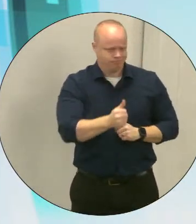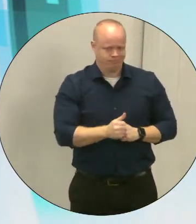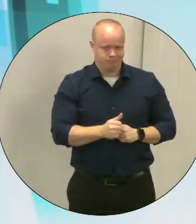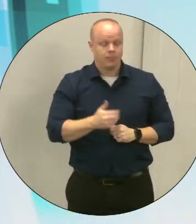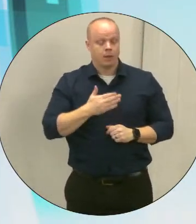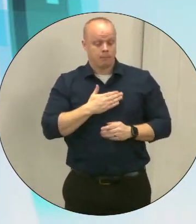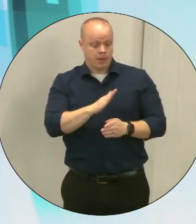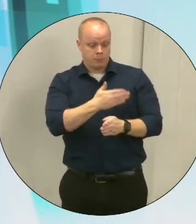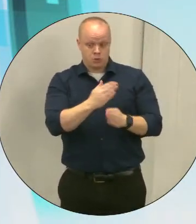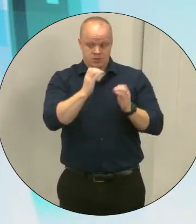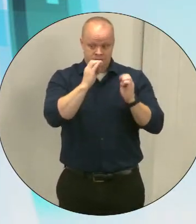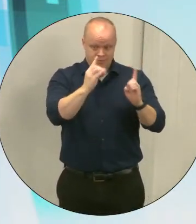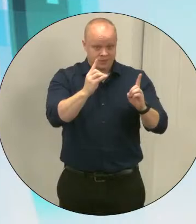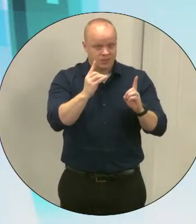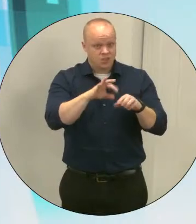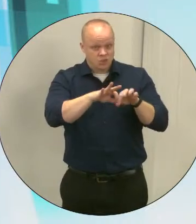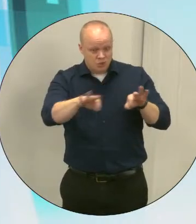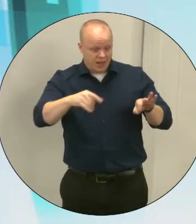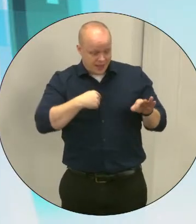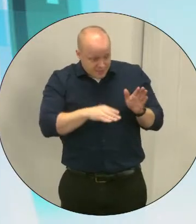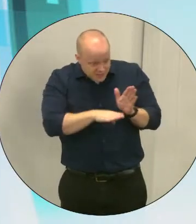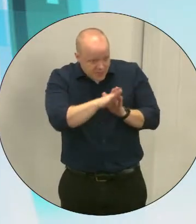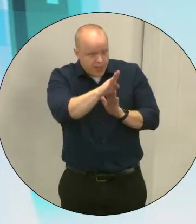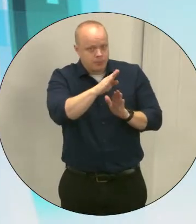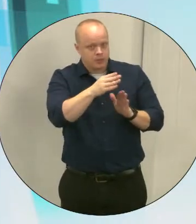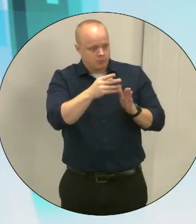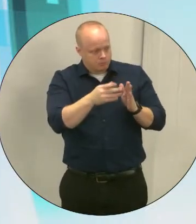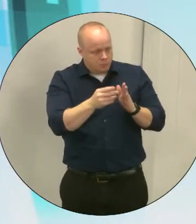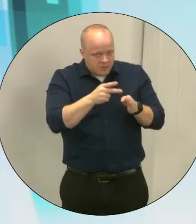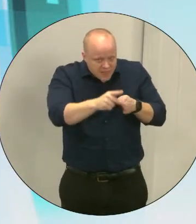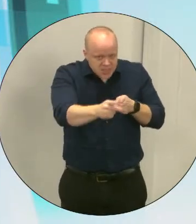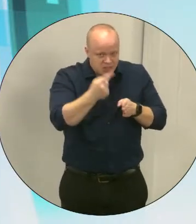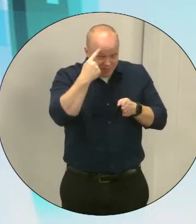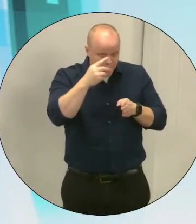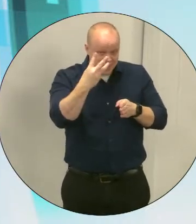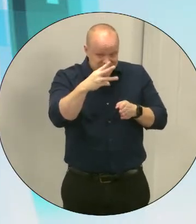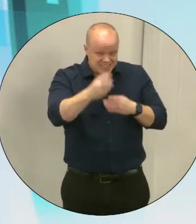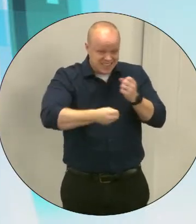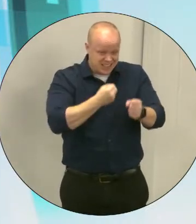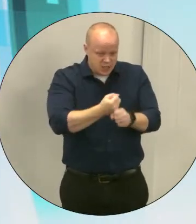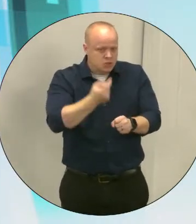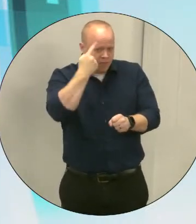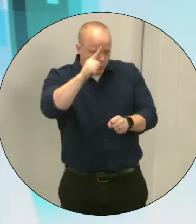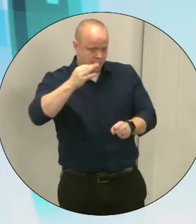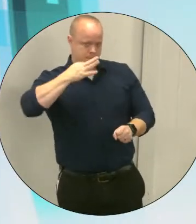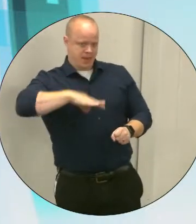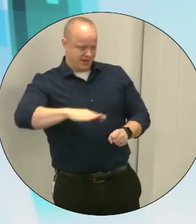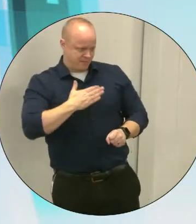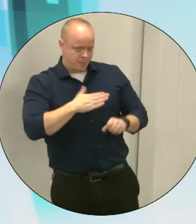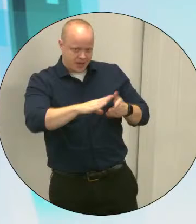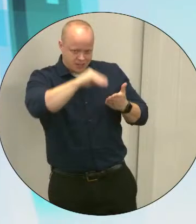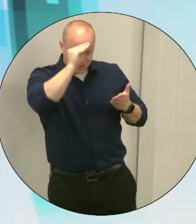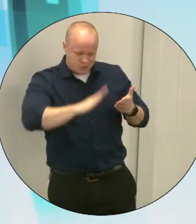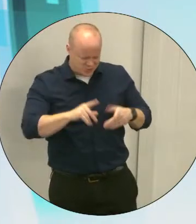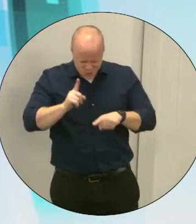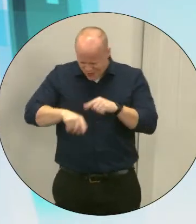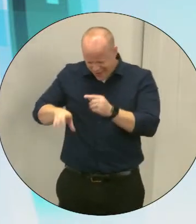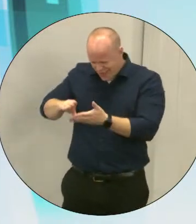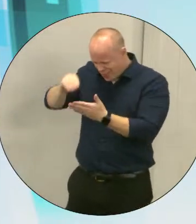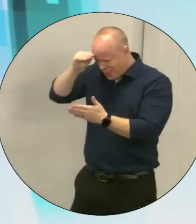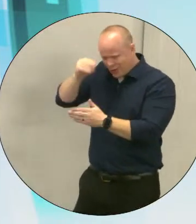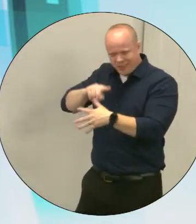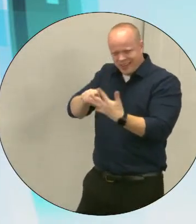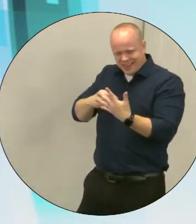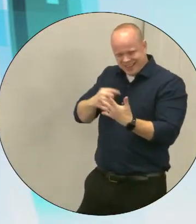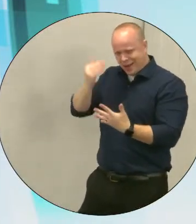I have continued to develop myself professionally for 16 years for my students. You cannot learn what we know in a few classes, nor